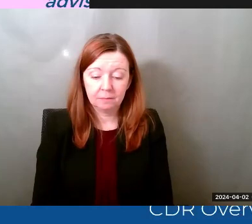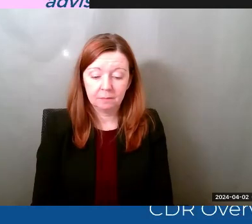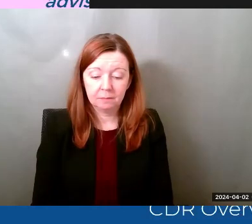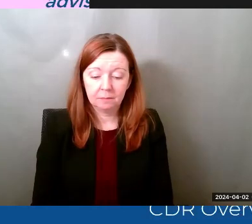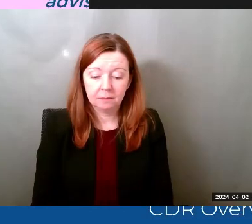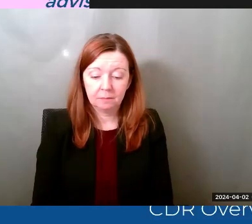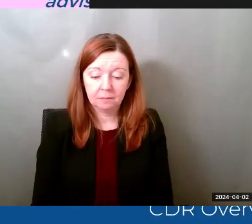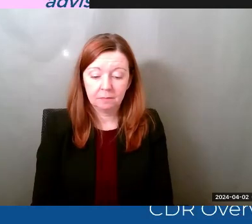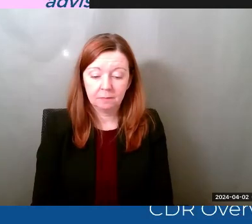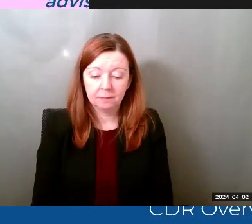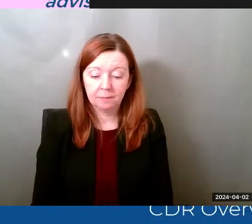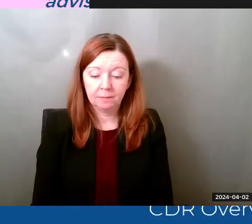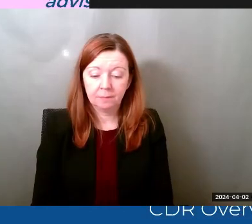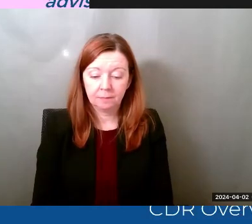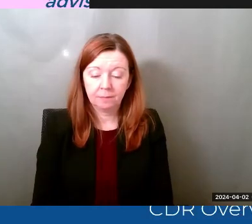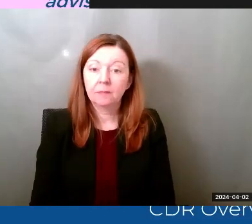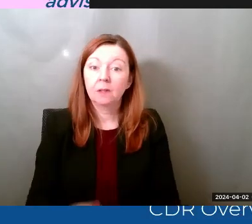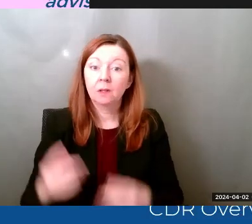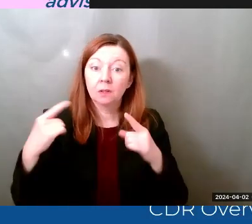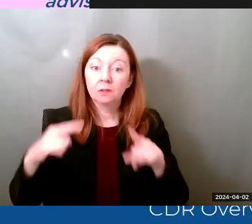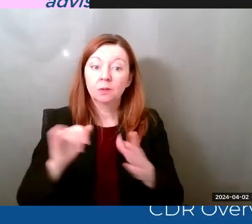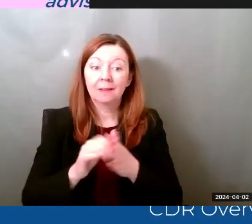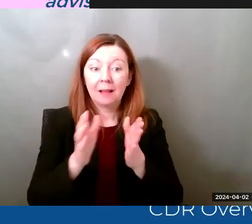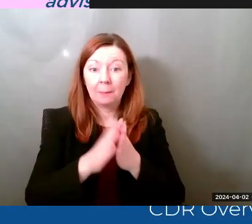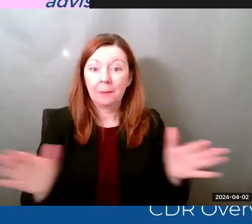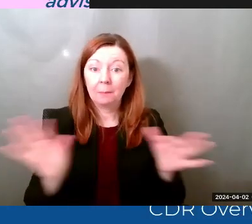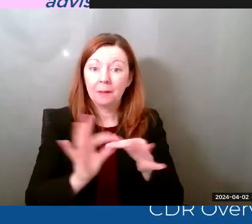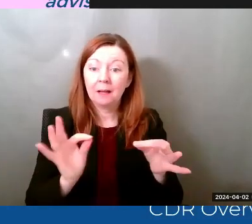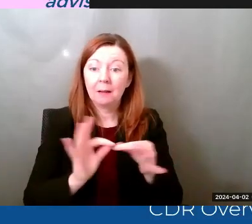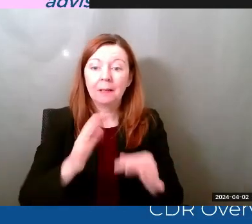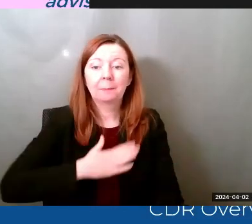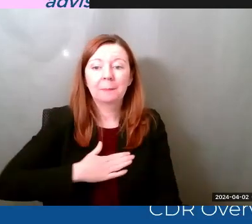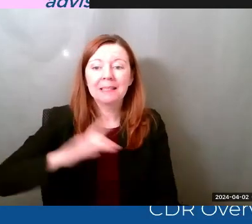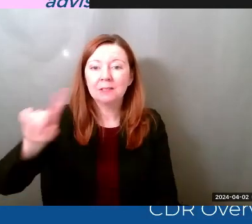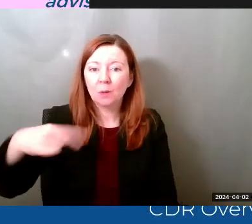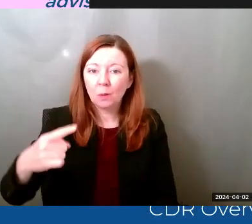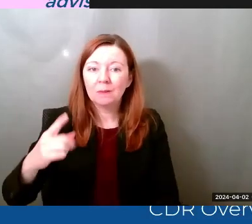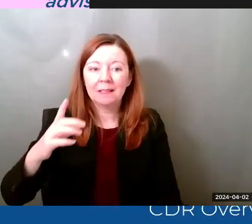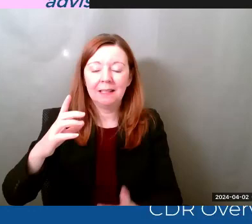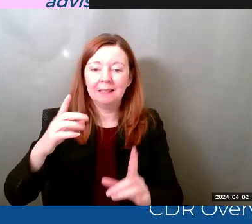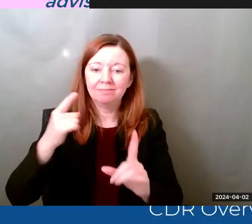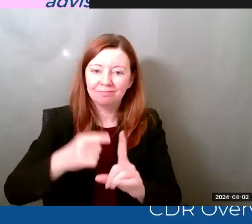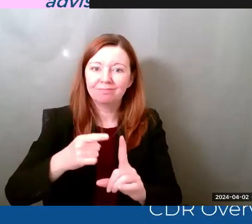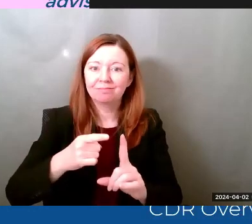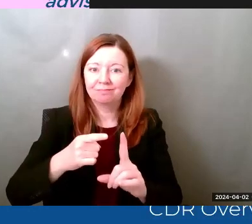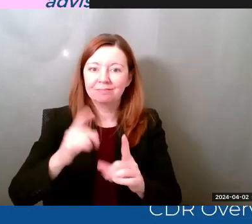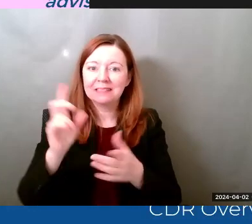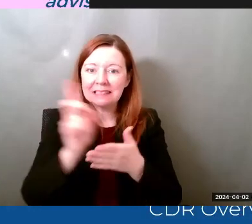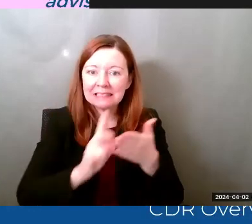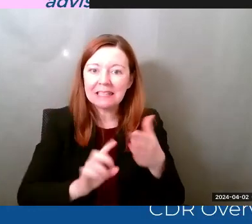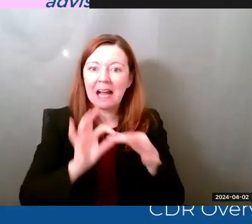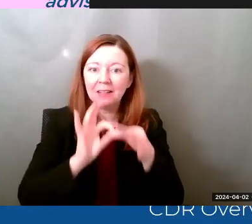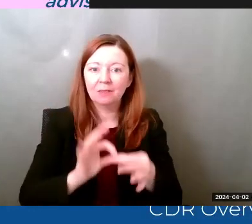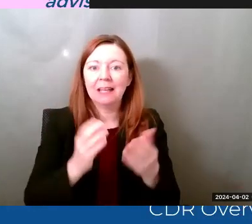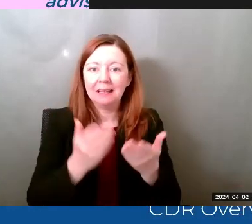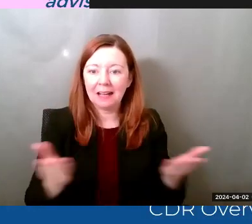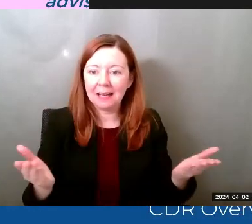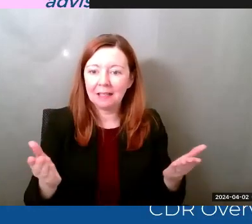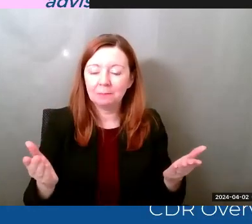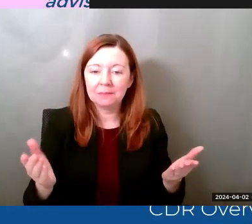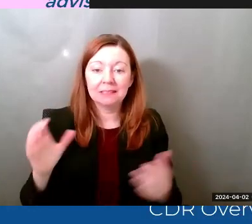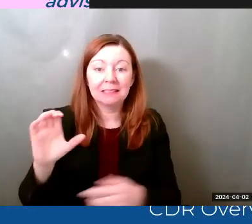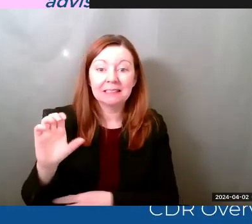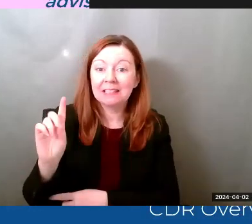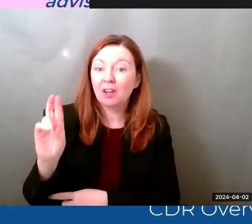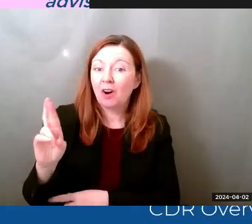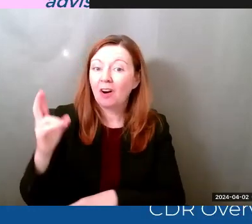During public comment, please only speak to design-related items. The CDR committee will not be able to